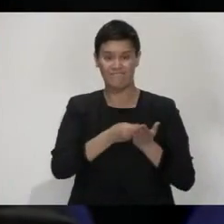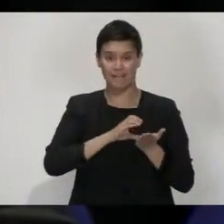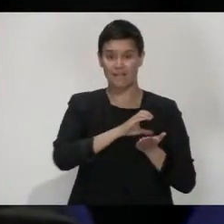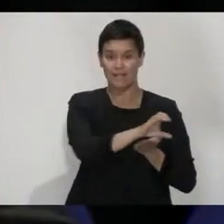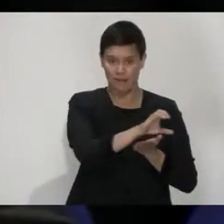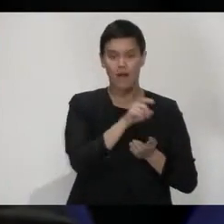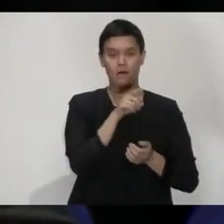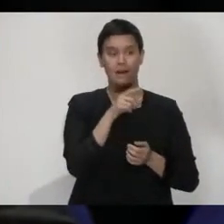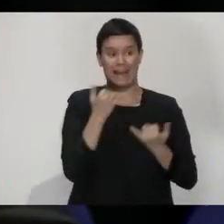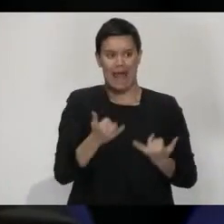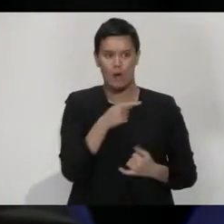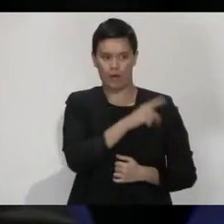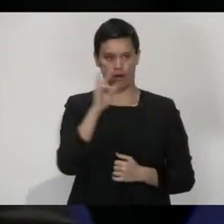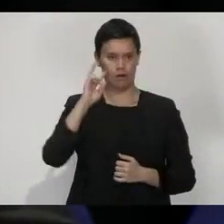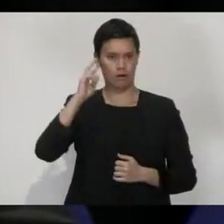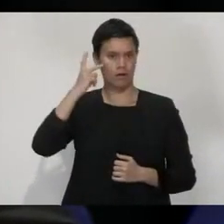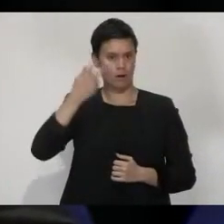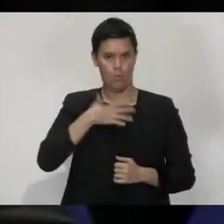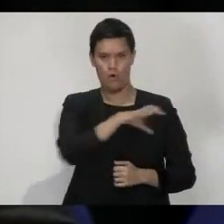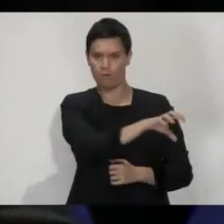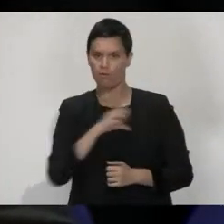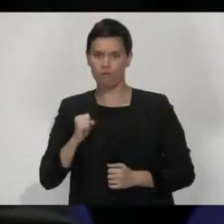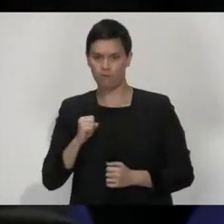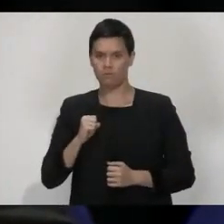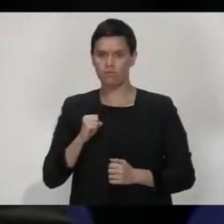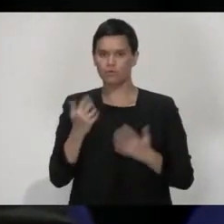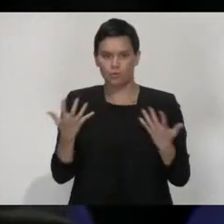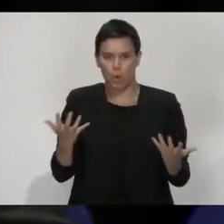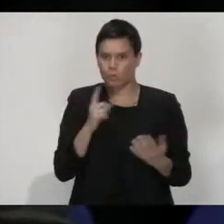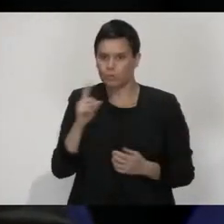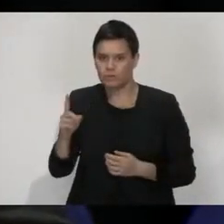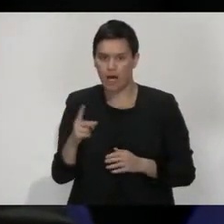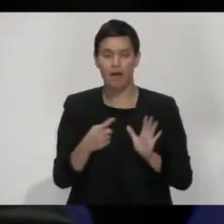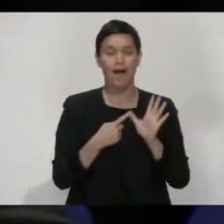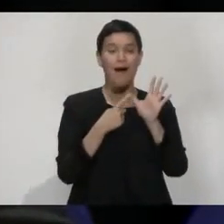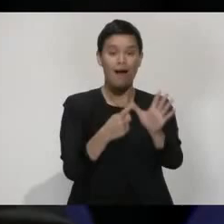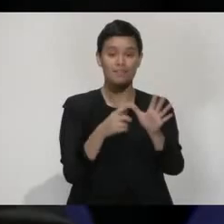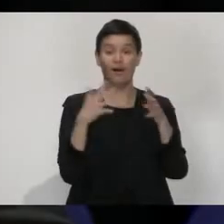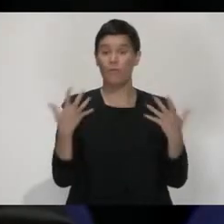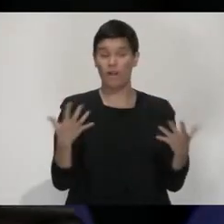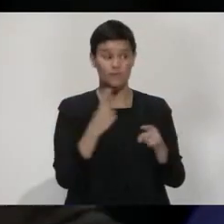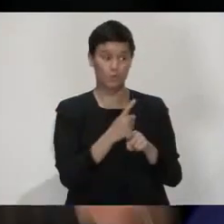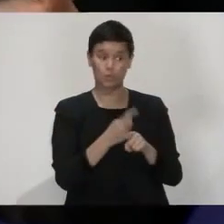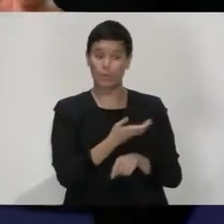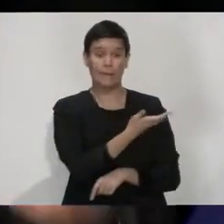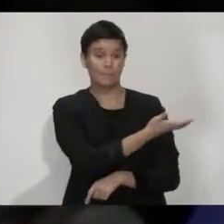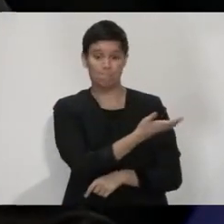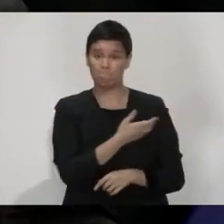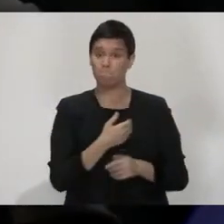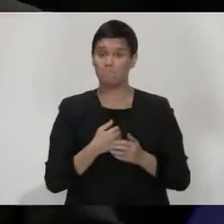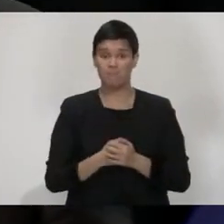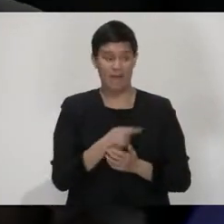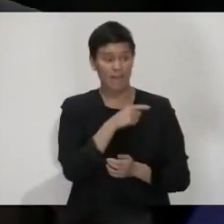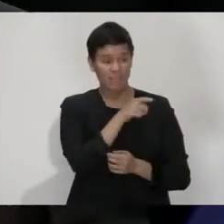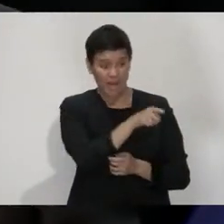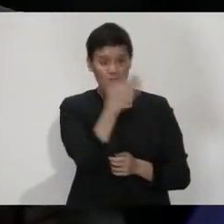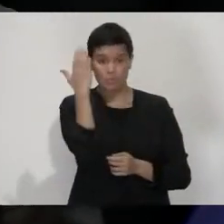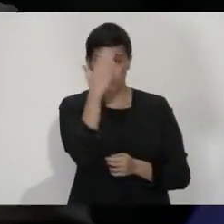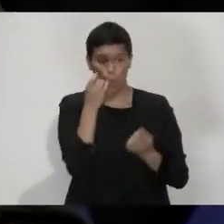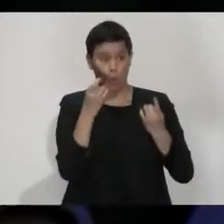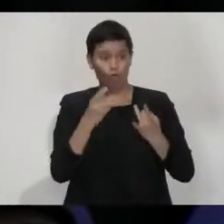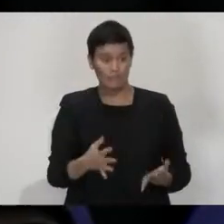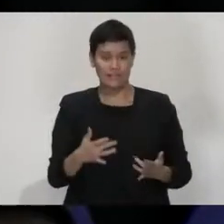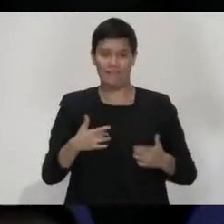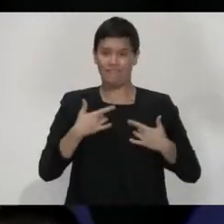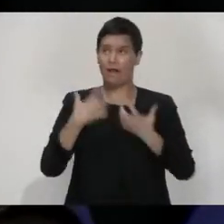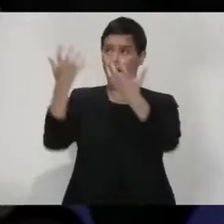the government has a good faith obligation here to the people who've applied and been told that they have received money. Dr. McElnay, yesterday you